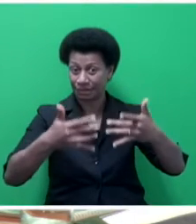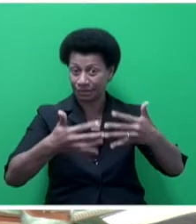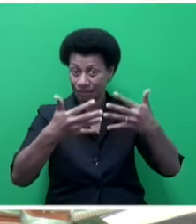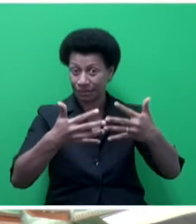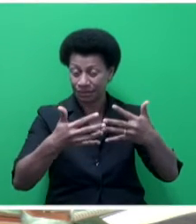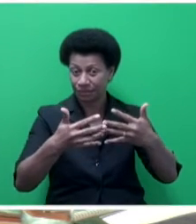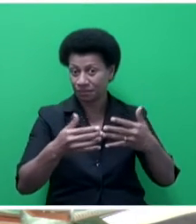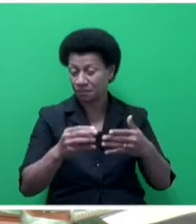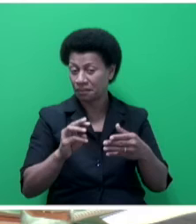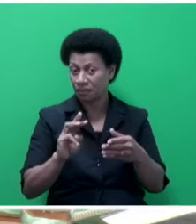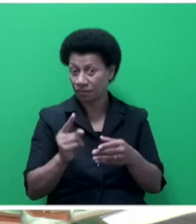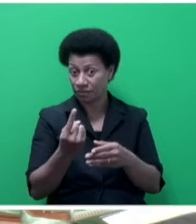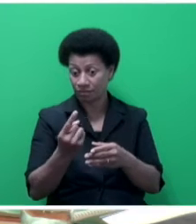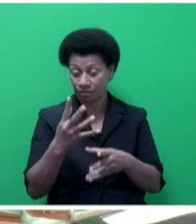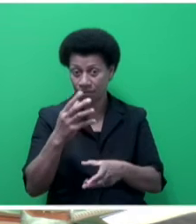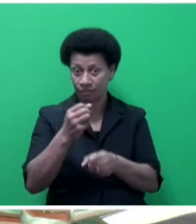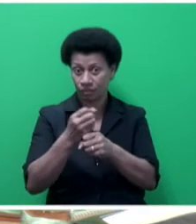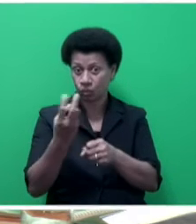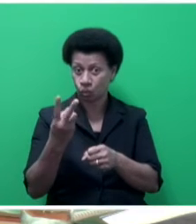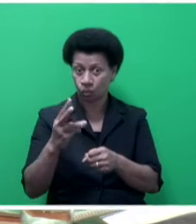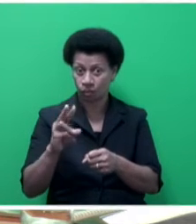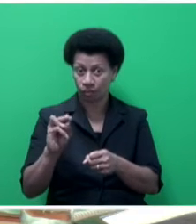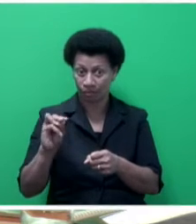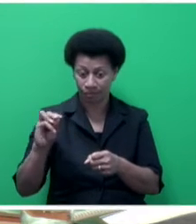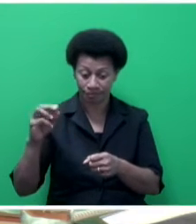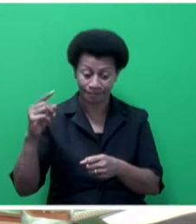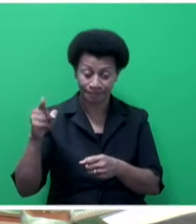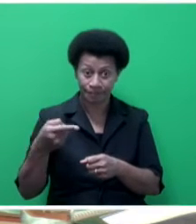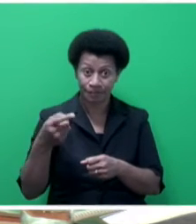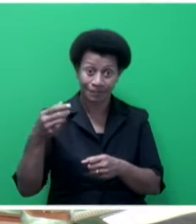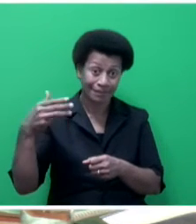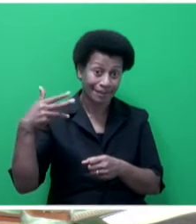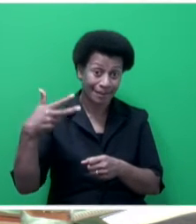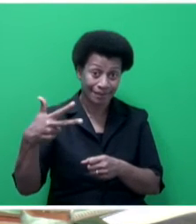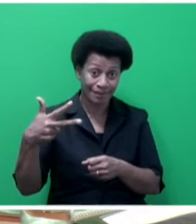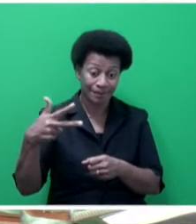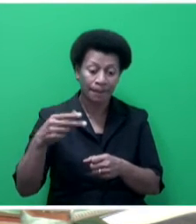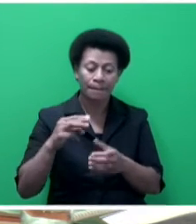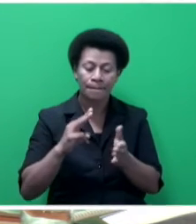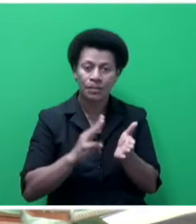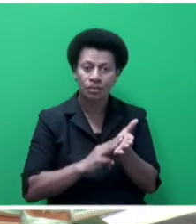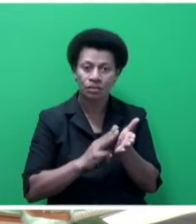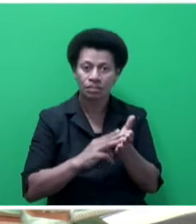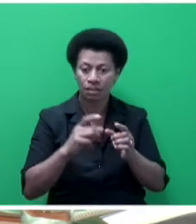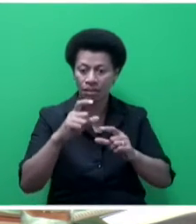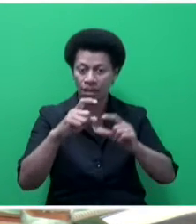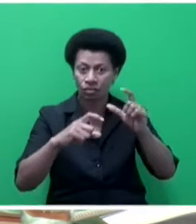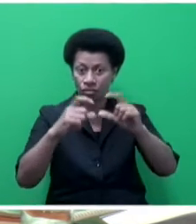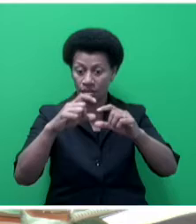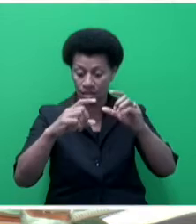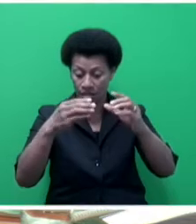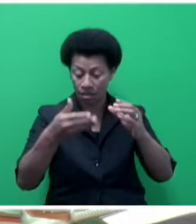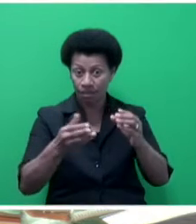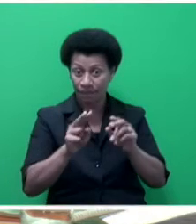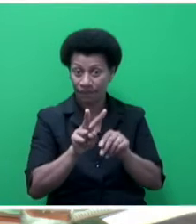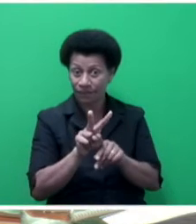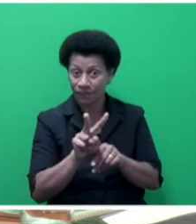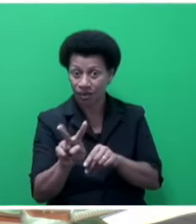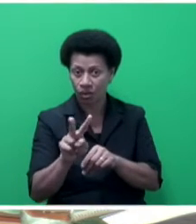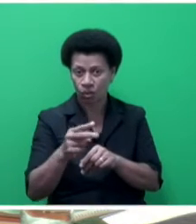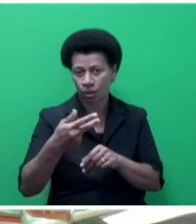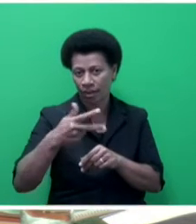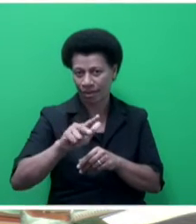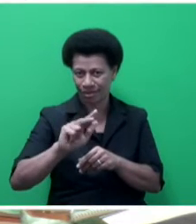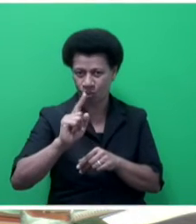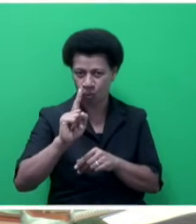of 408 building permits were issued by municipal councils, with the value of construction works being